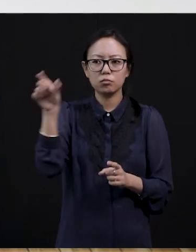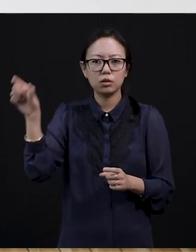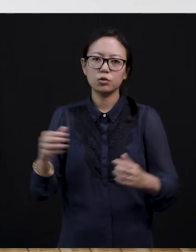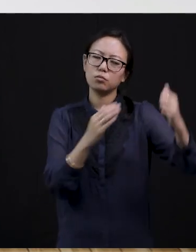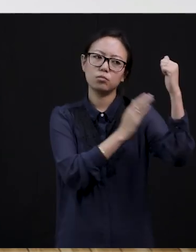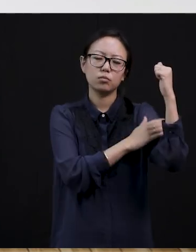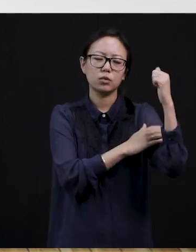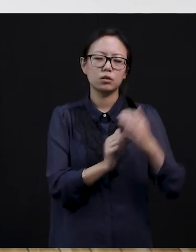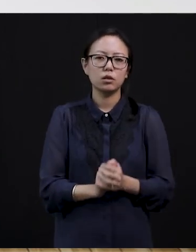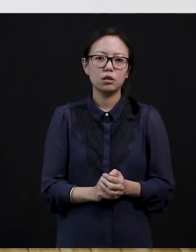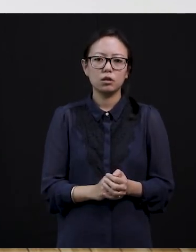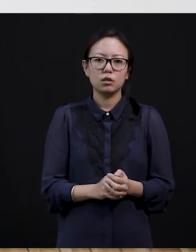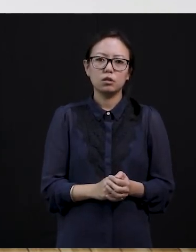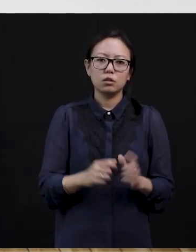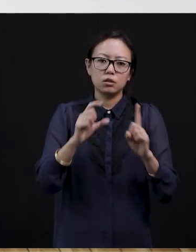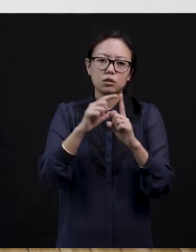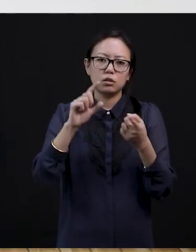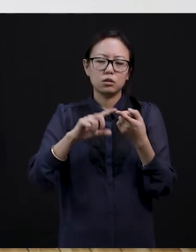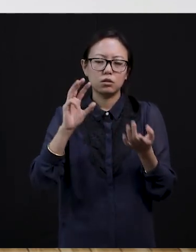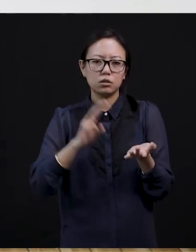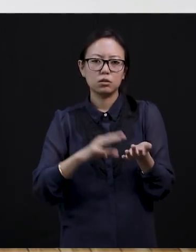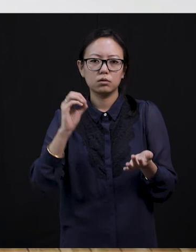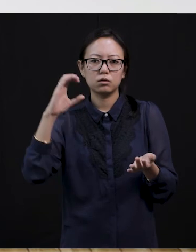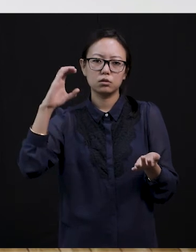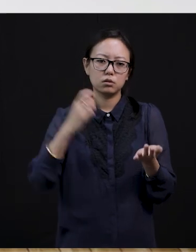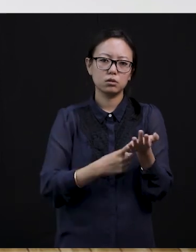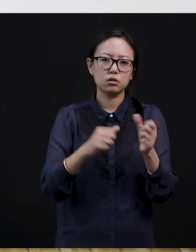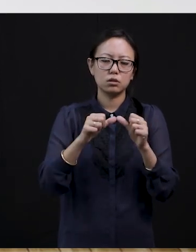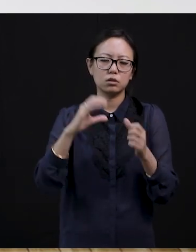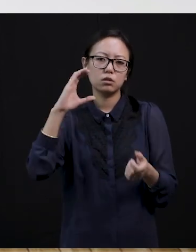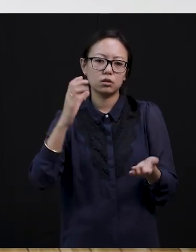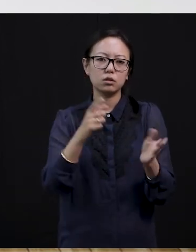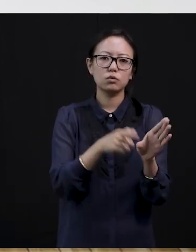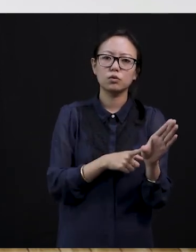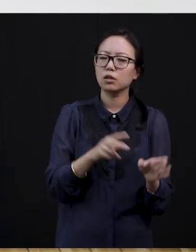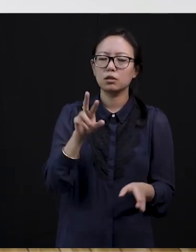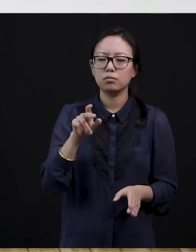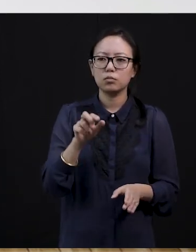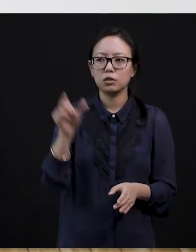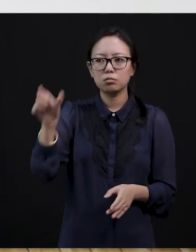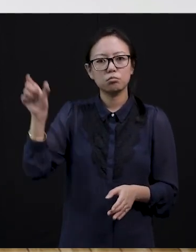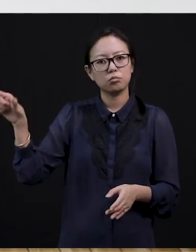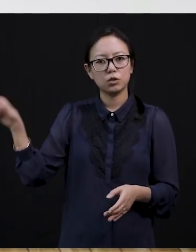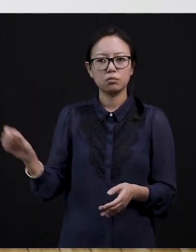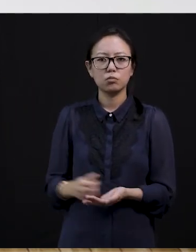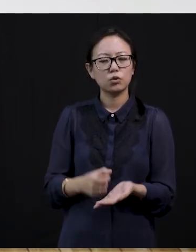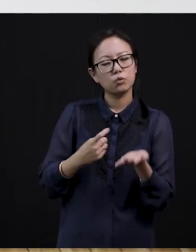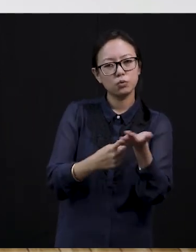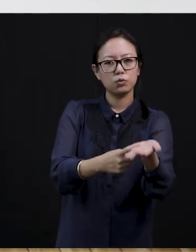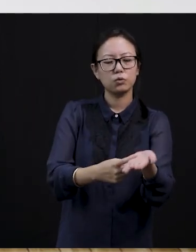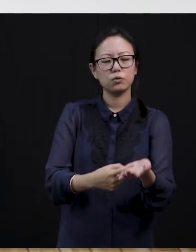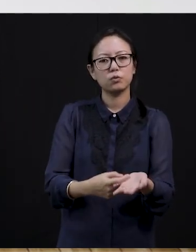known as democracy. That is what our learning topic today was. The concept which recognizes